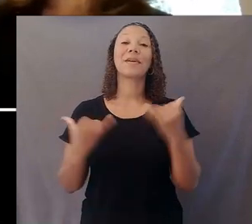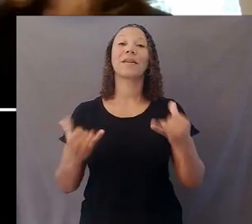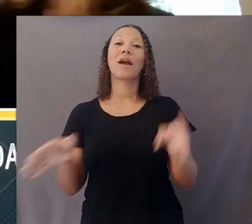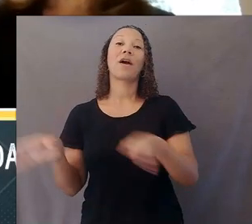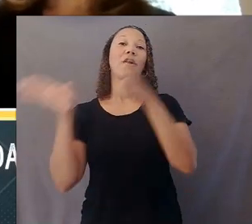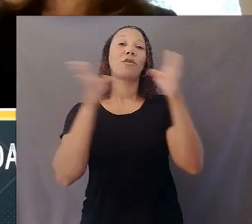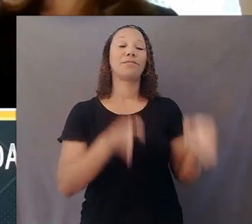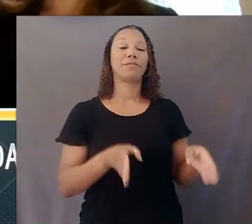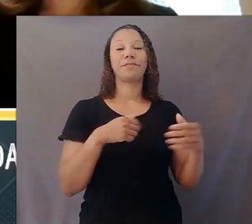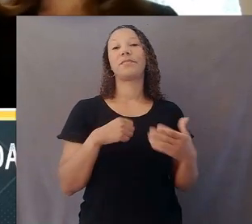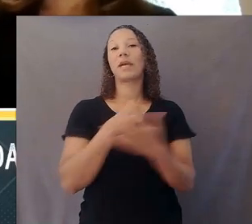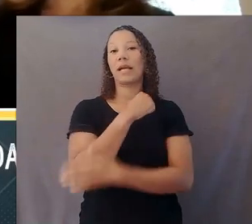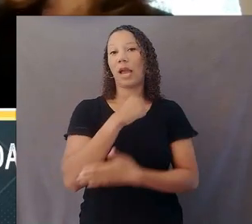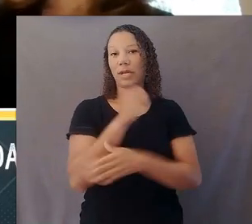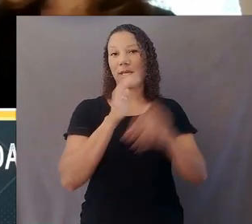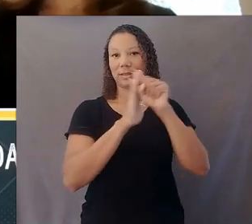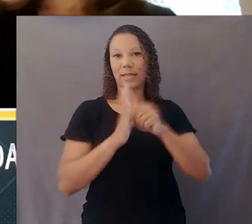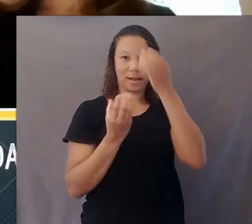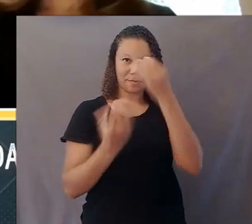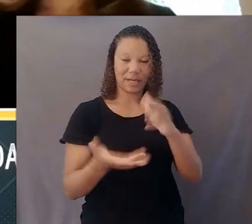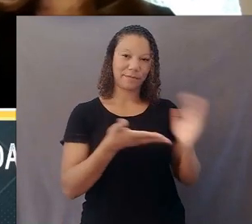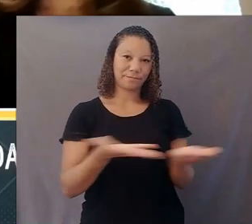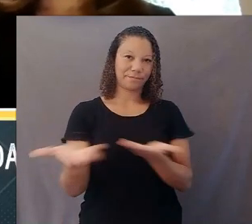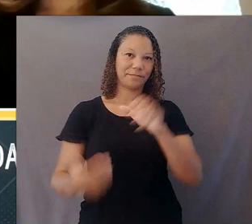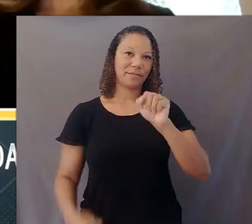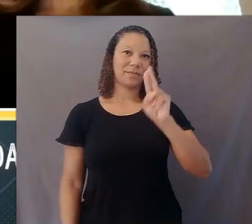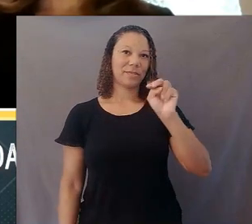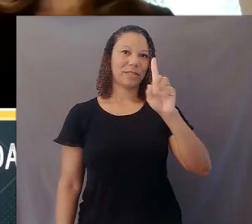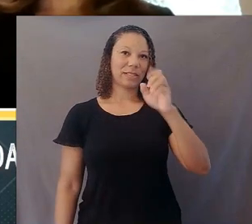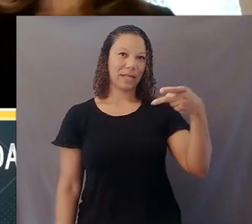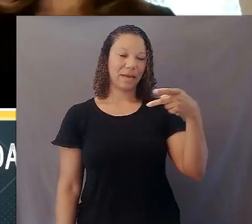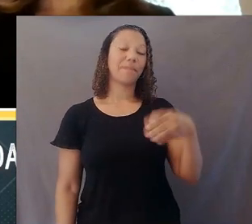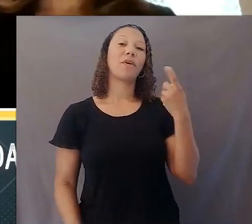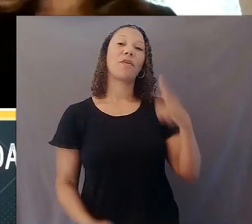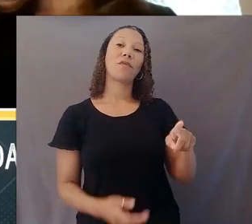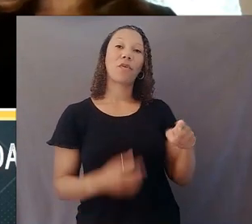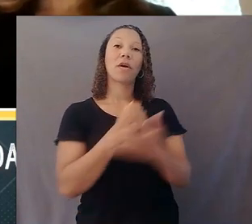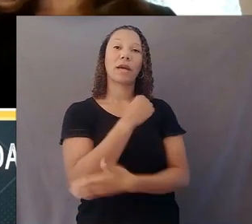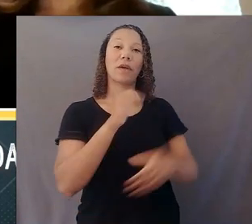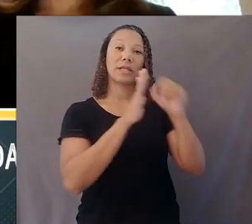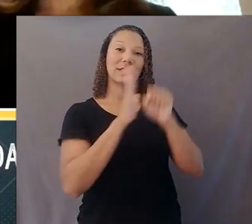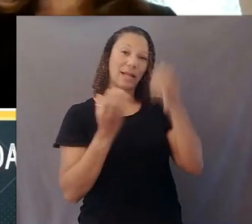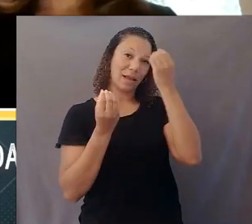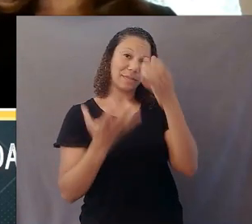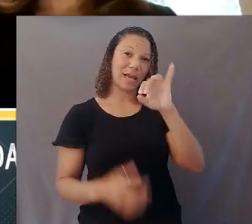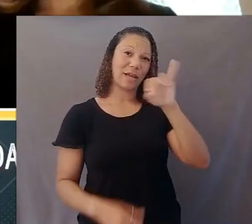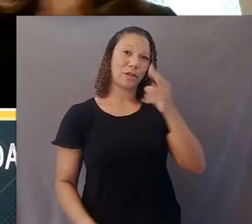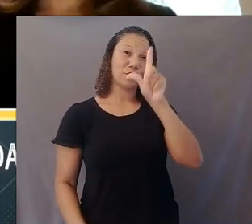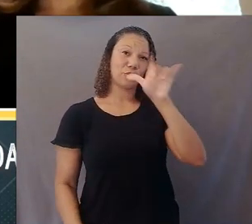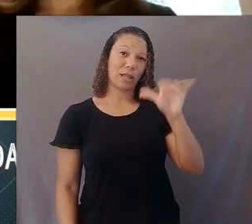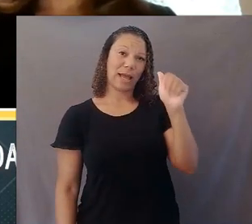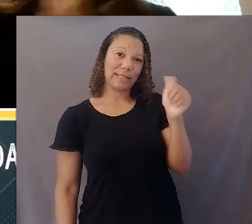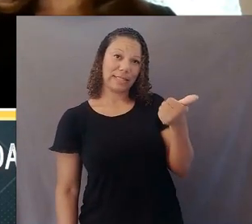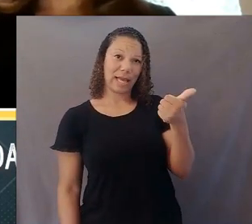go to the county and state update. Sunday? Yeah, so for the county and state updates, as of July 10th, according to